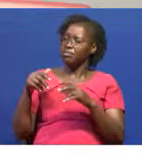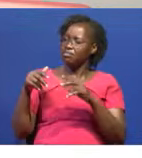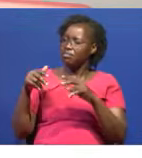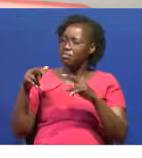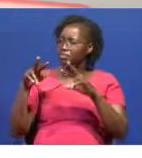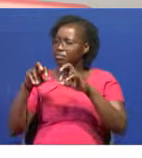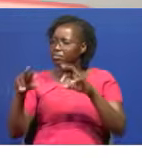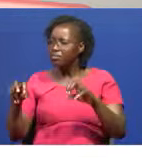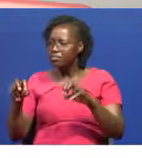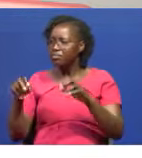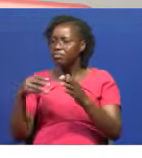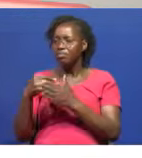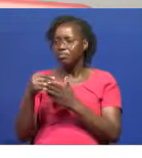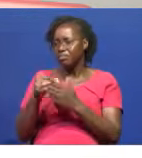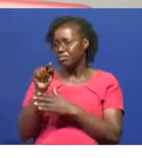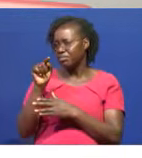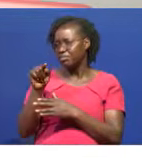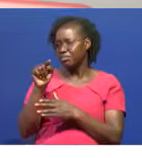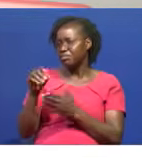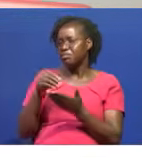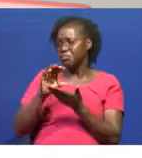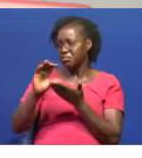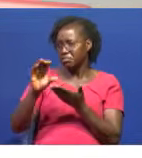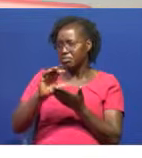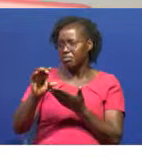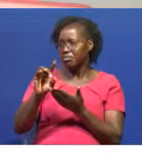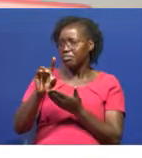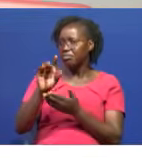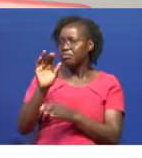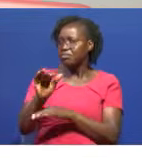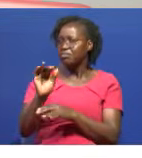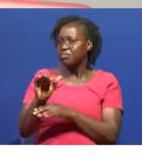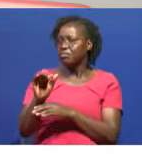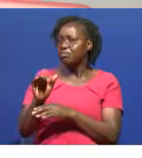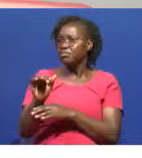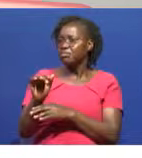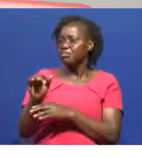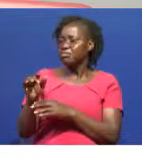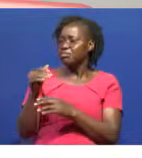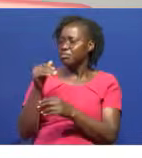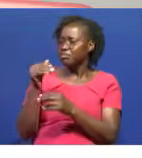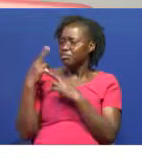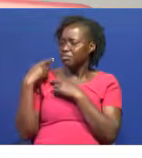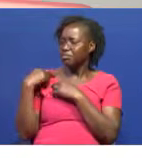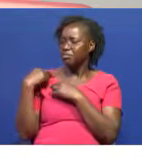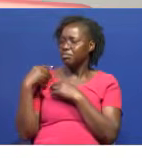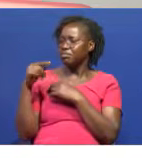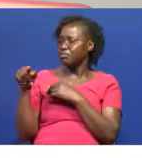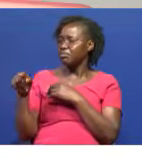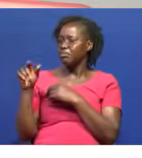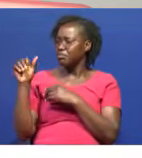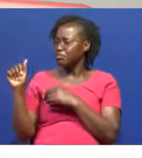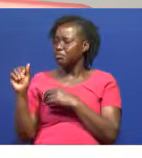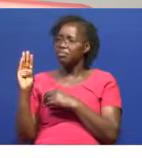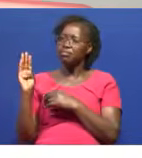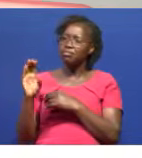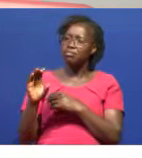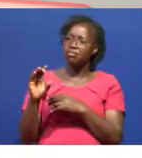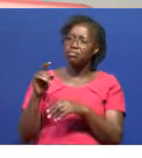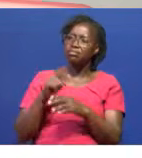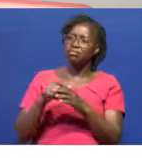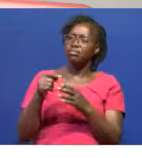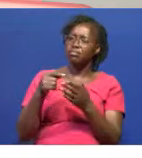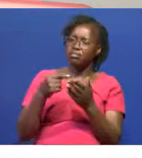we give you this amount of money, and this amount of money you requested was supposed to go to this, agenda was supposed to go to this. So when we are